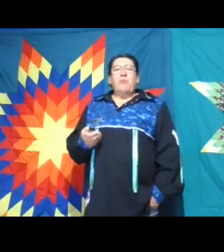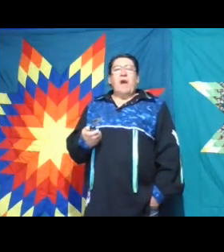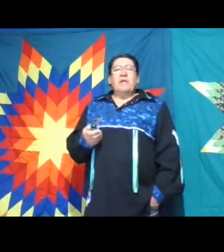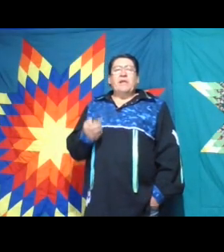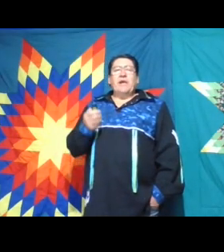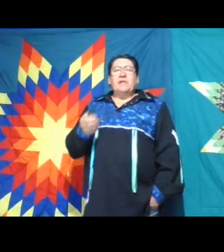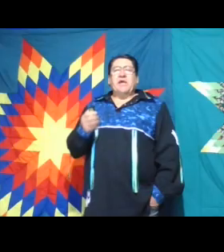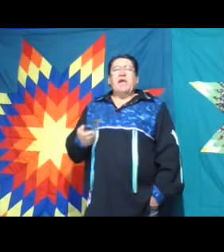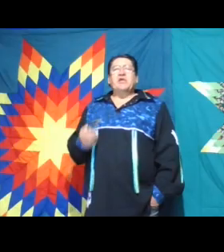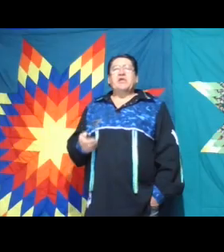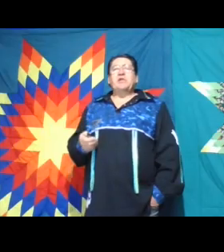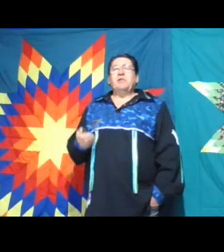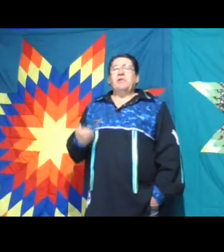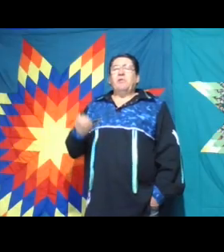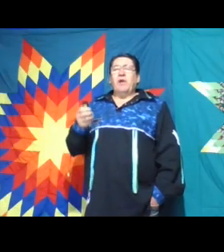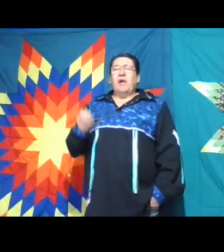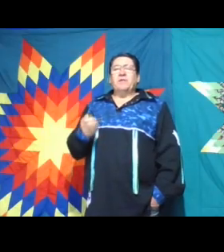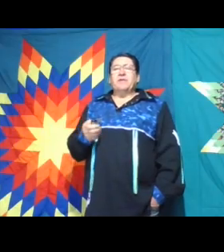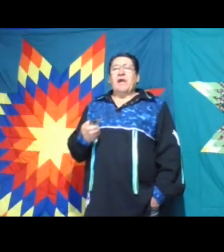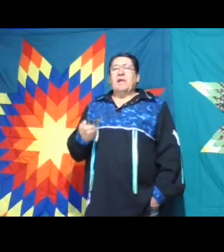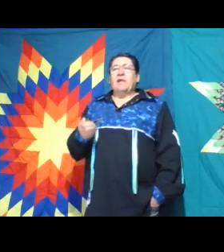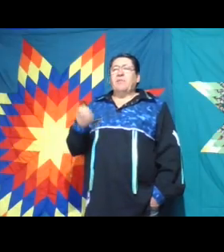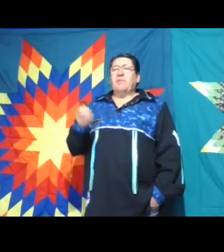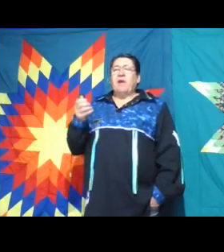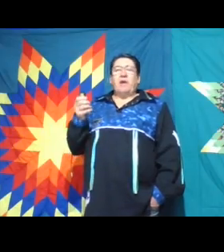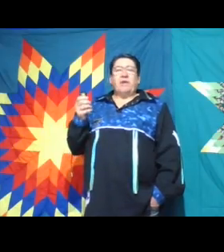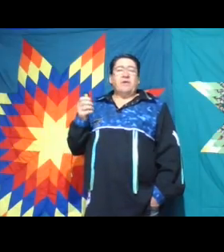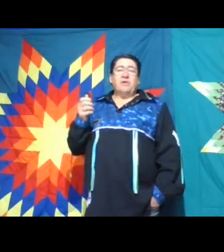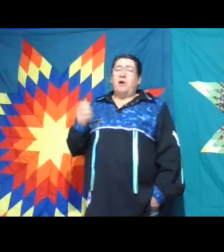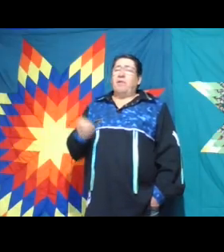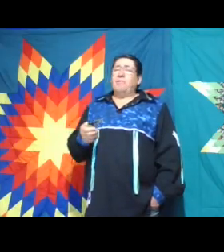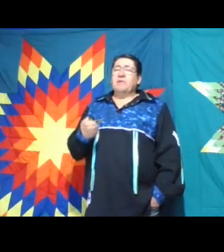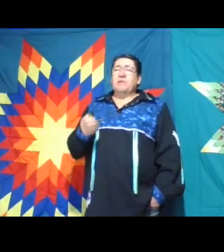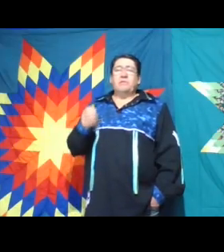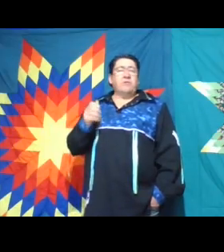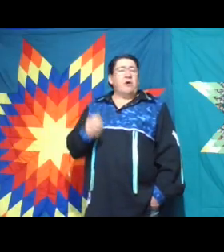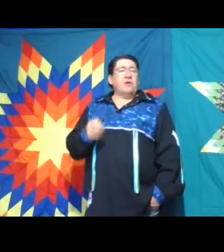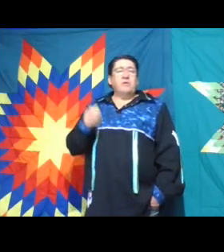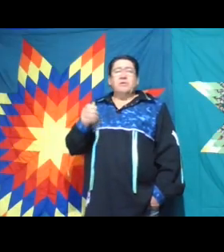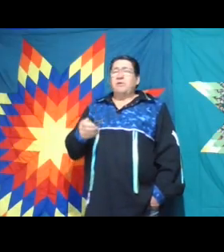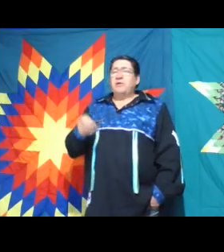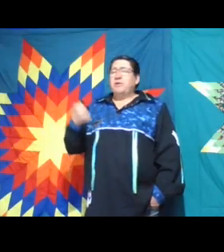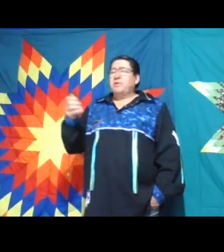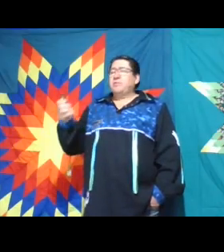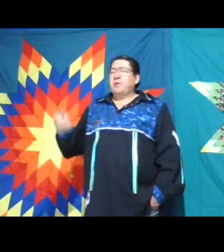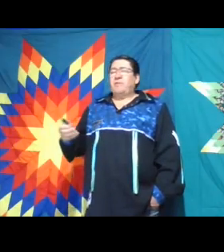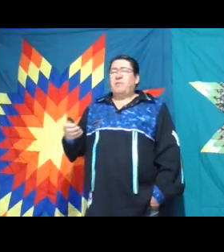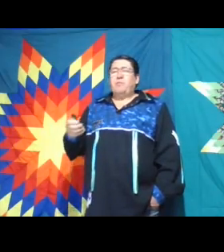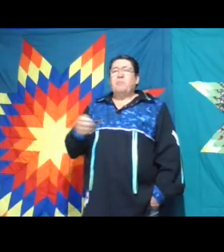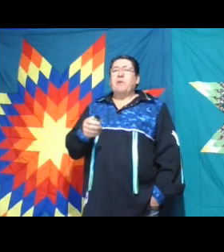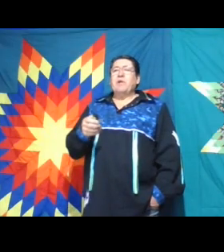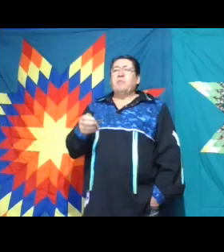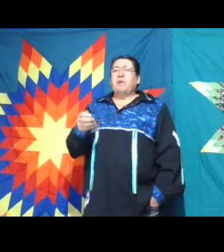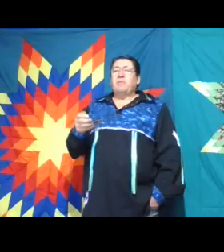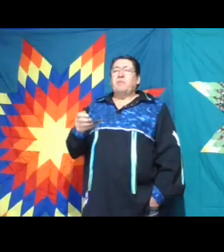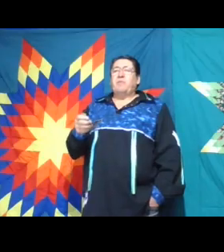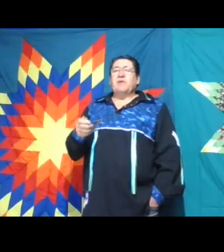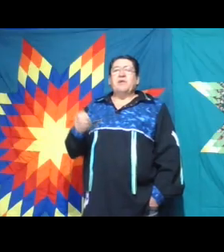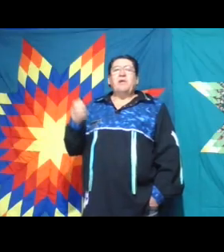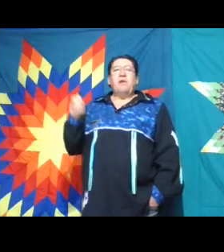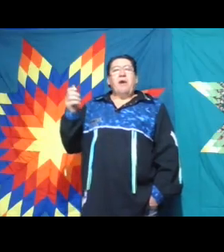Again, going back to the education, we understand that there's a lot of us, doctors, lawyers, whatever it may be,